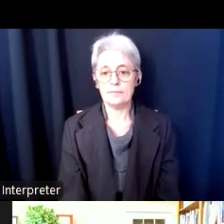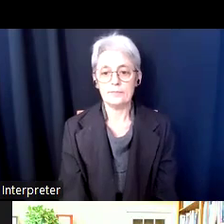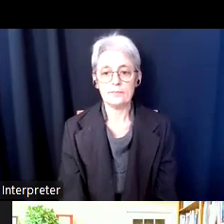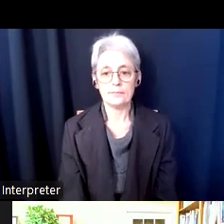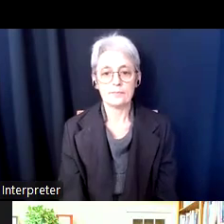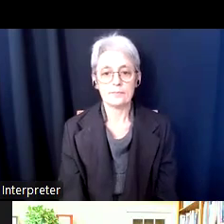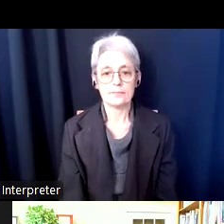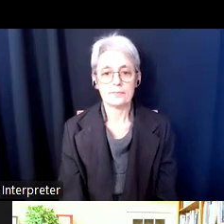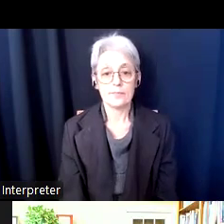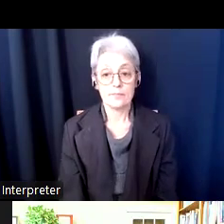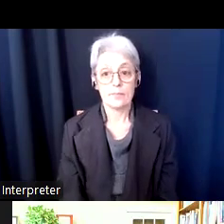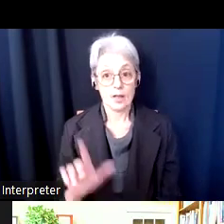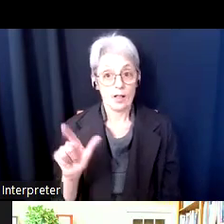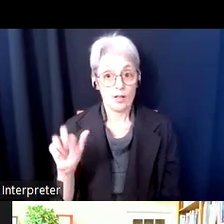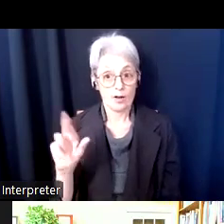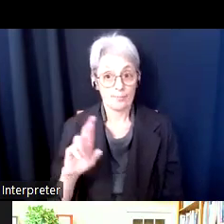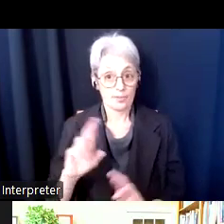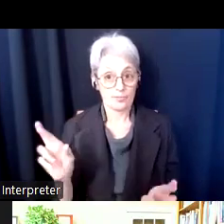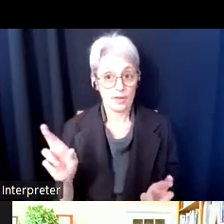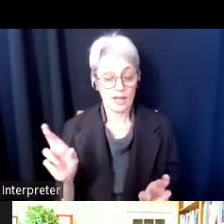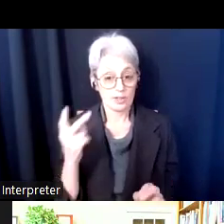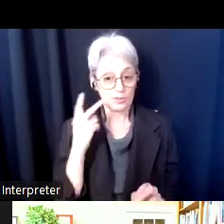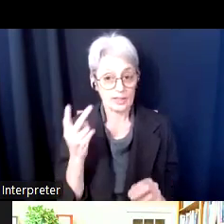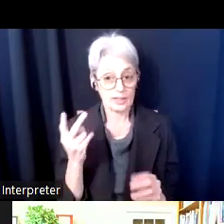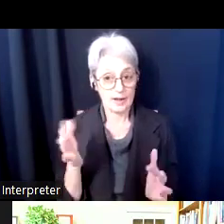Great, and Laura, are we ready to see the results?